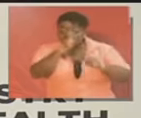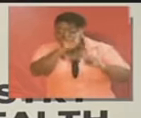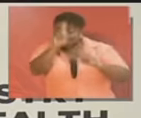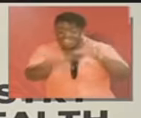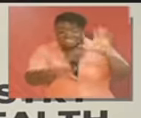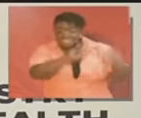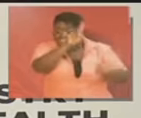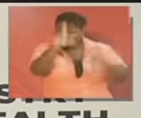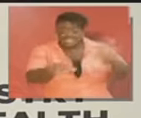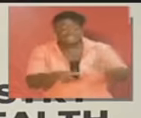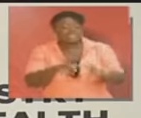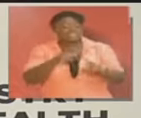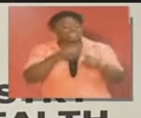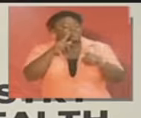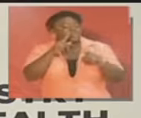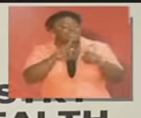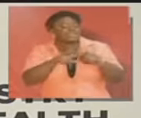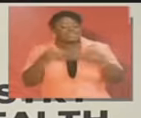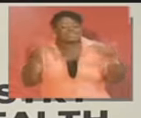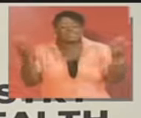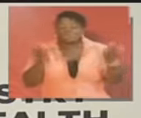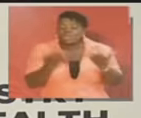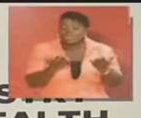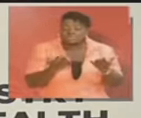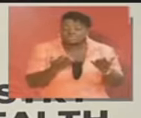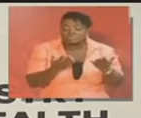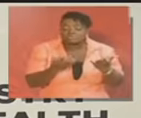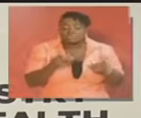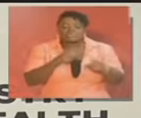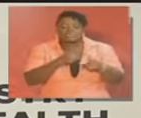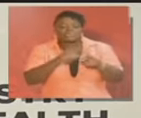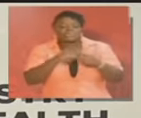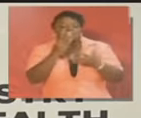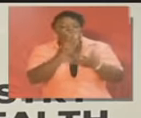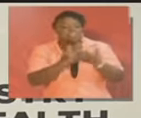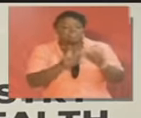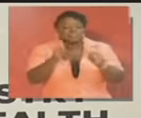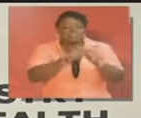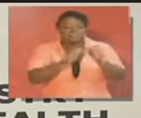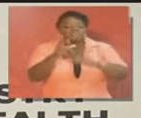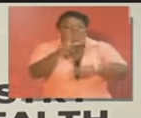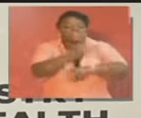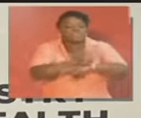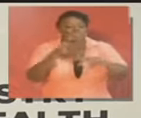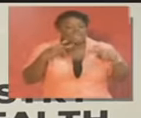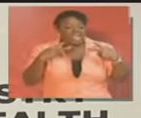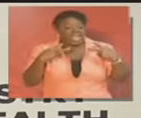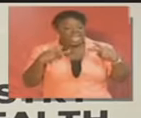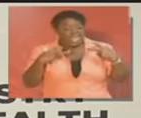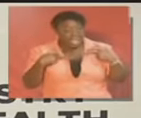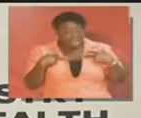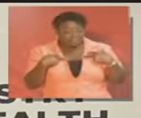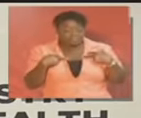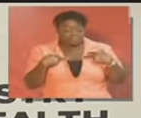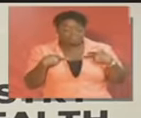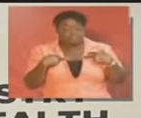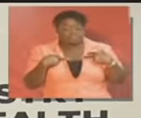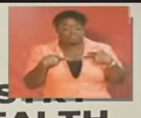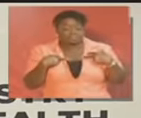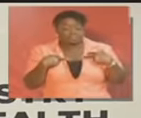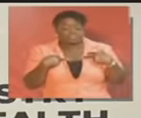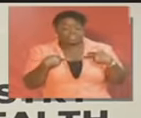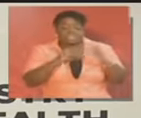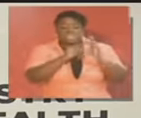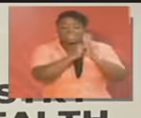is that a given day's report would include samples that may extend as far back